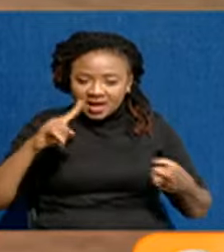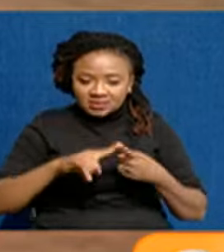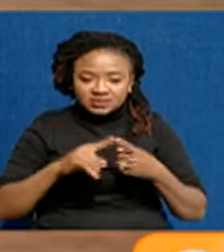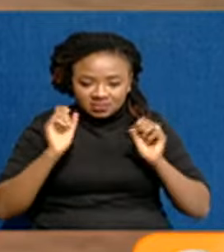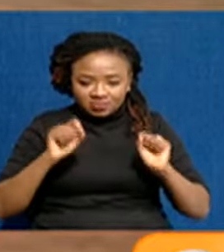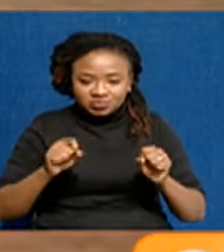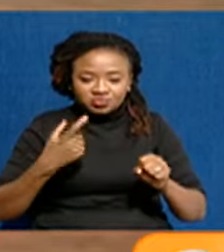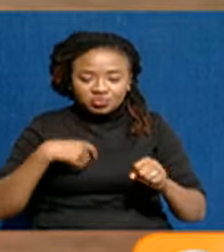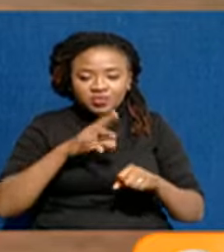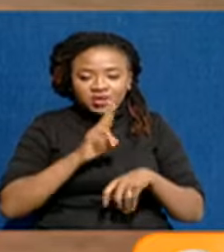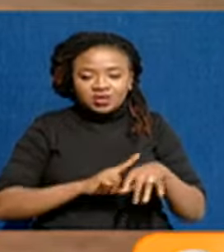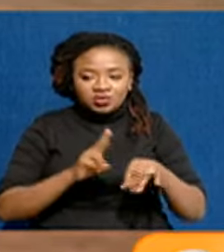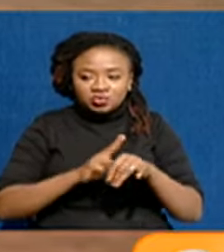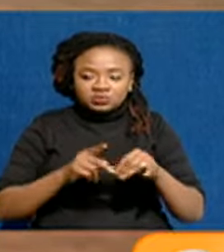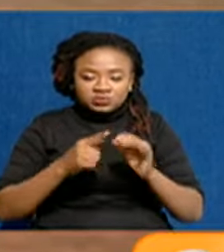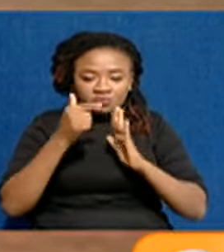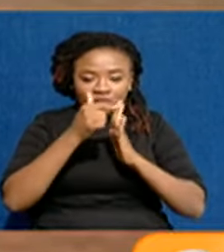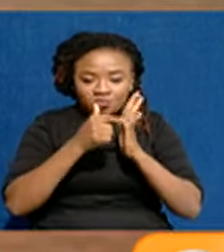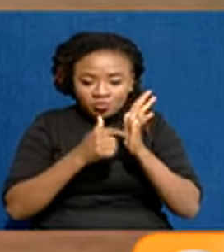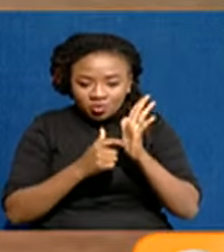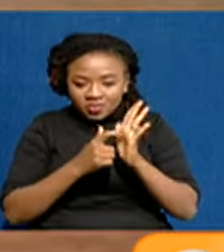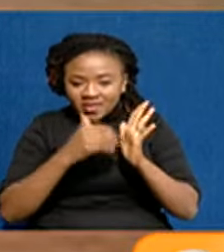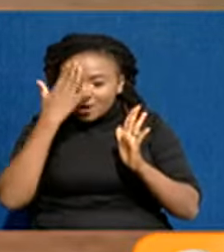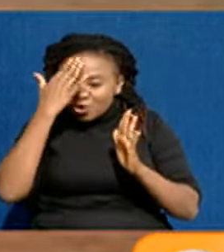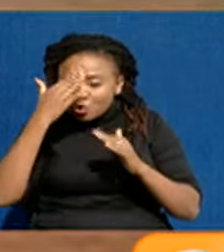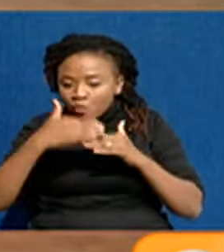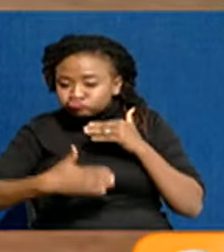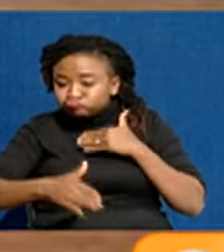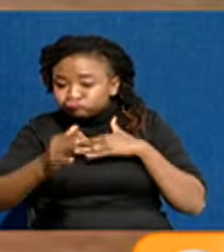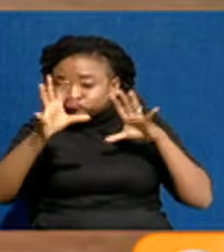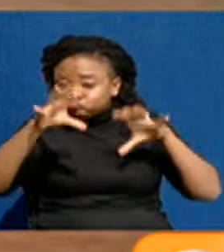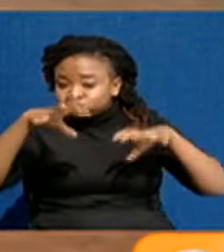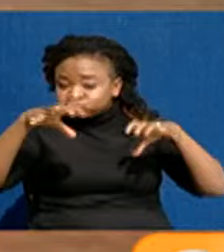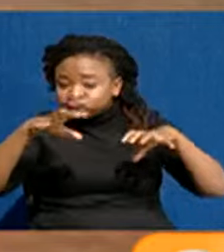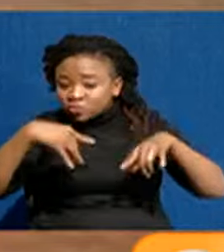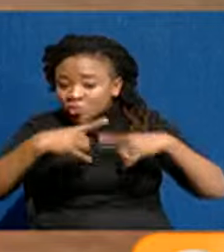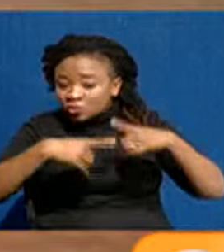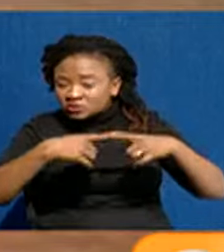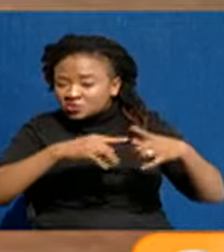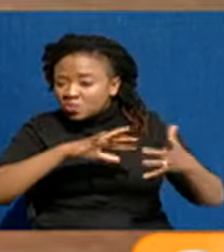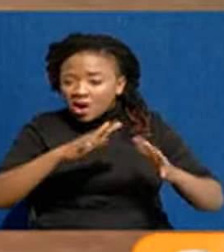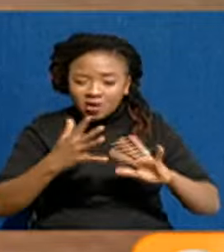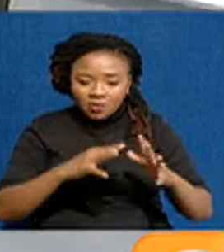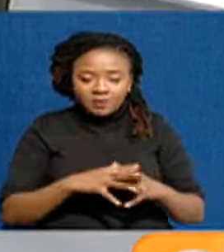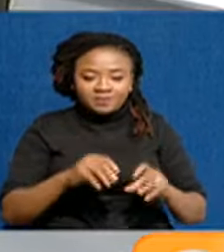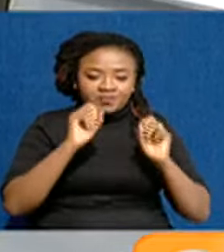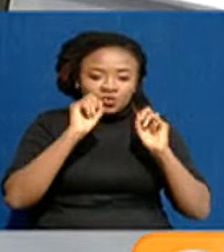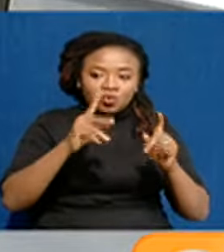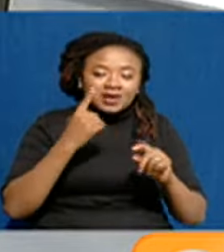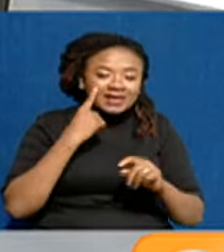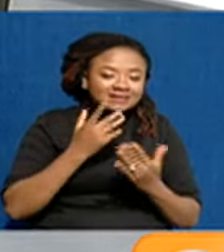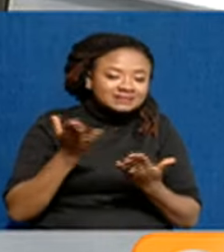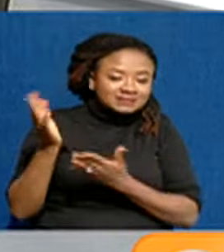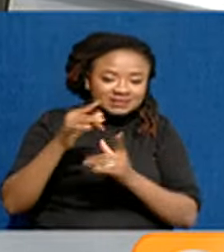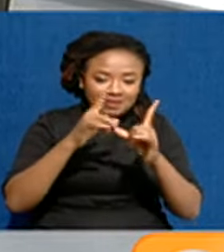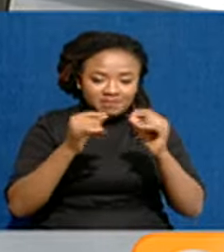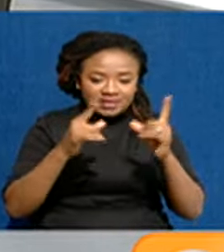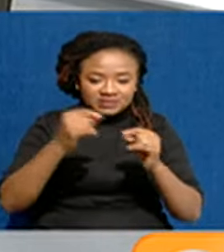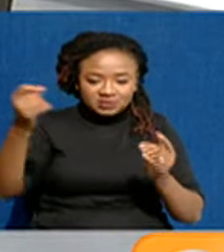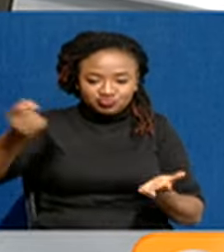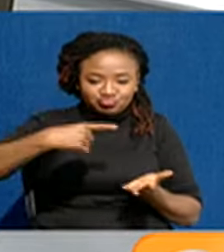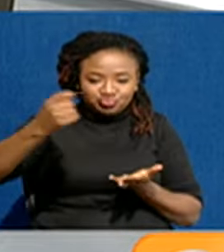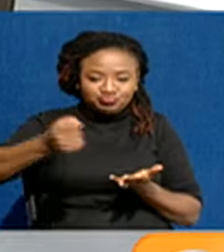use the predictors okay. to show that the next season will appear in a certain way. Okay. Let me bring in some of the feedback that's coming through.